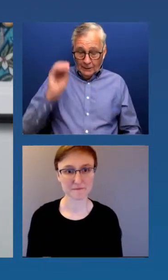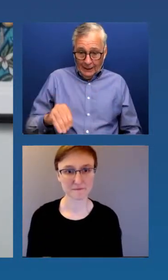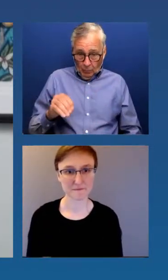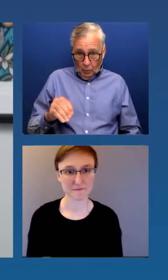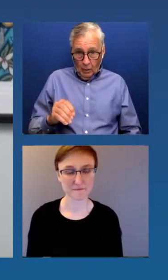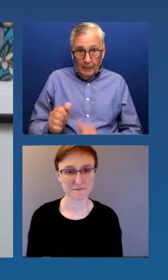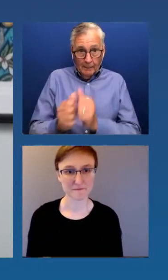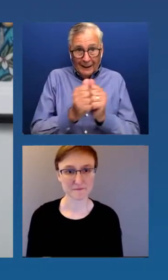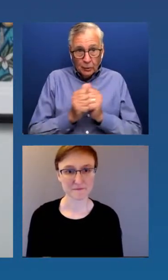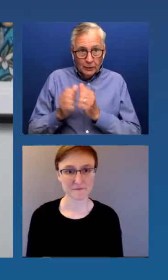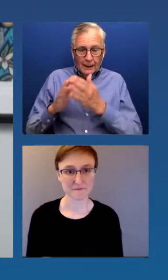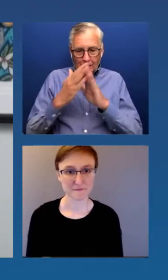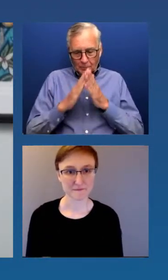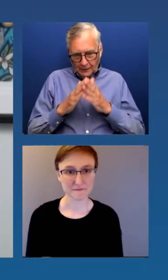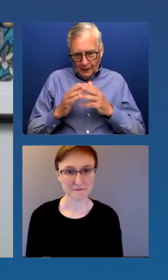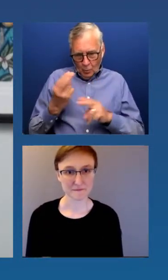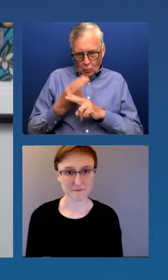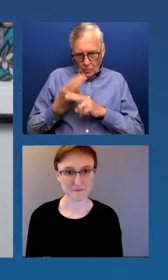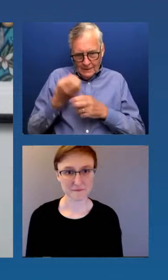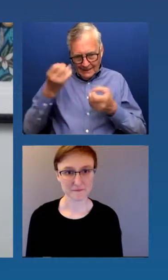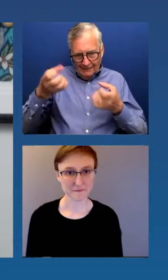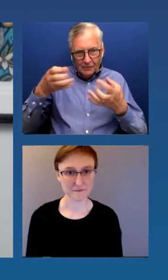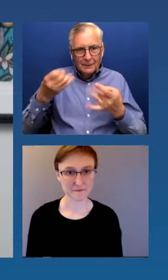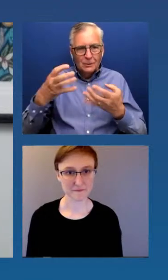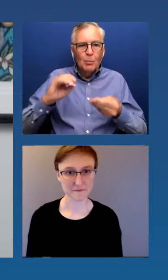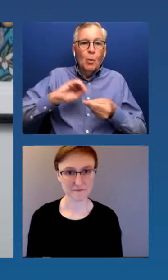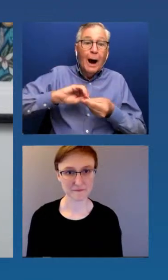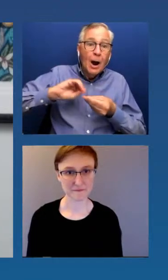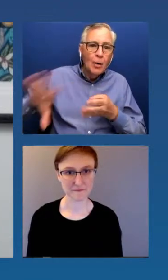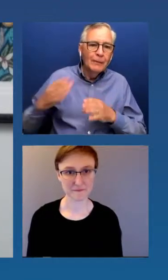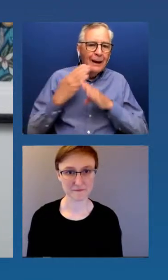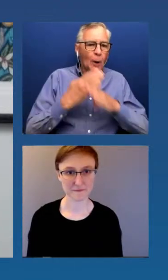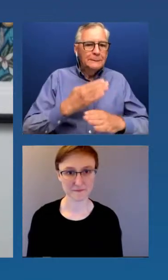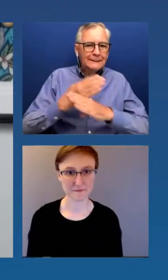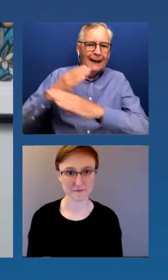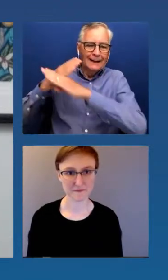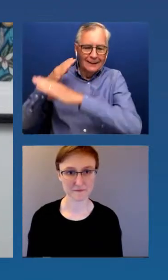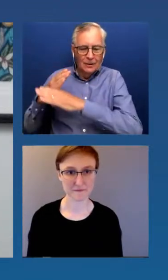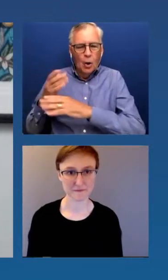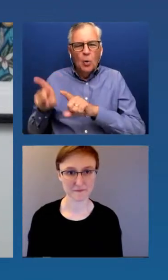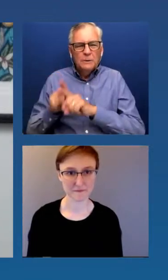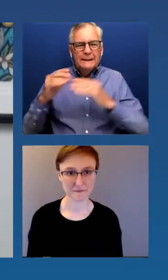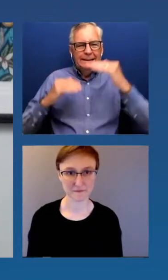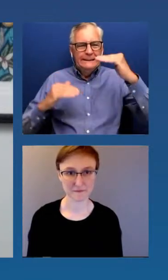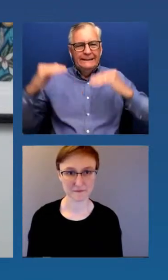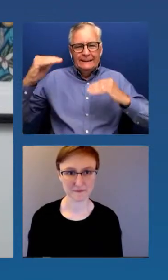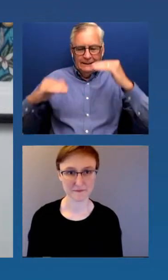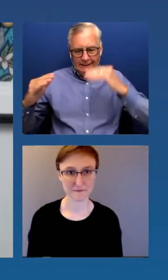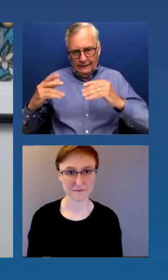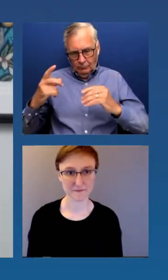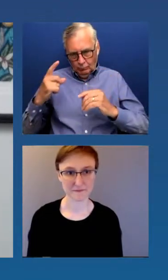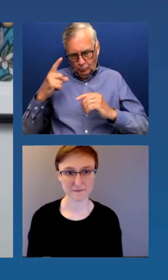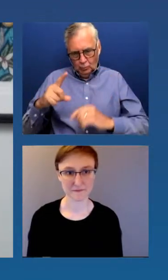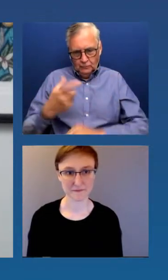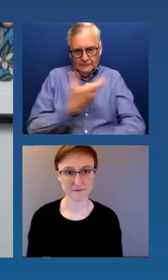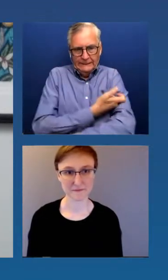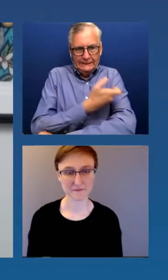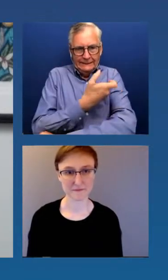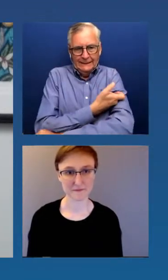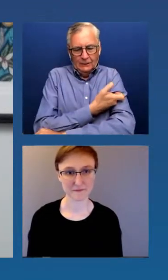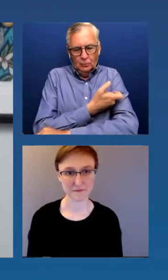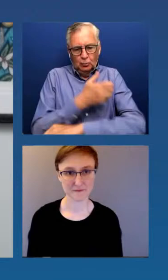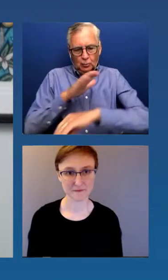communautaires utilisent ces données pour éliminer les obstacles et les inéquités dans la vaccination contre le